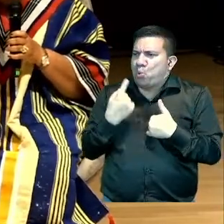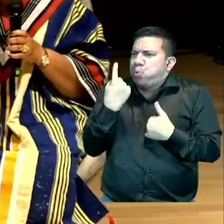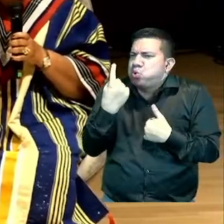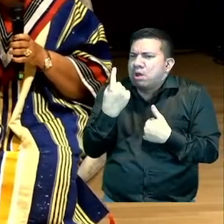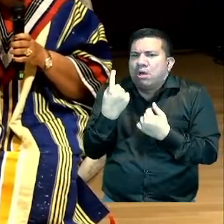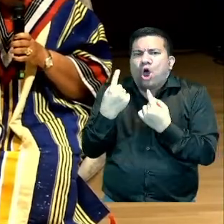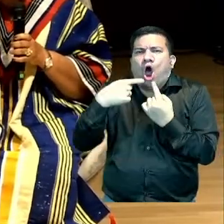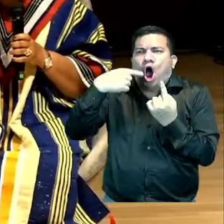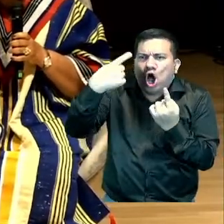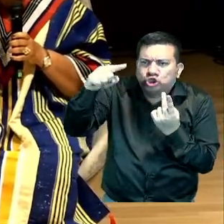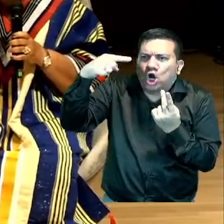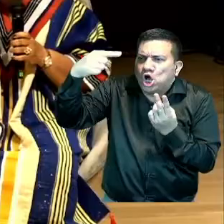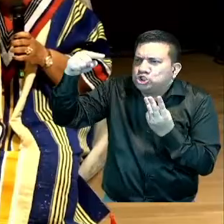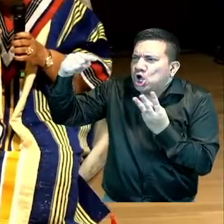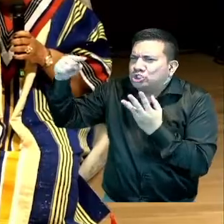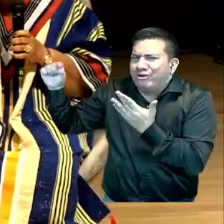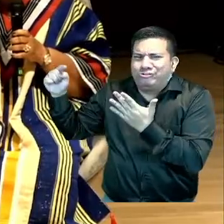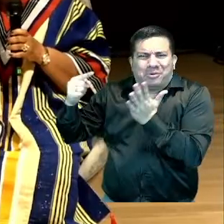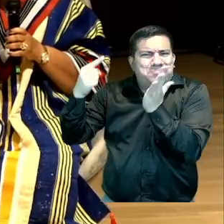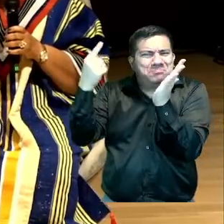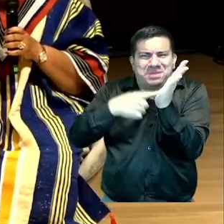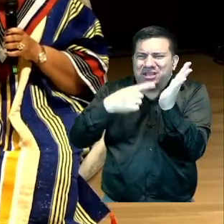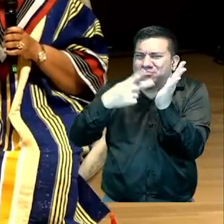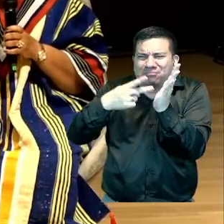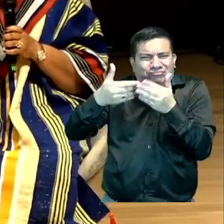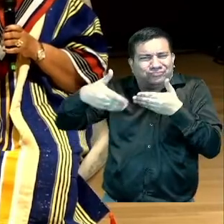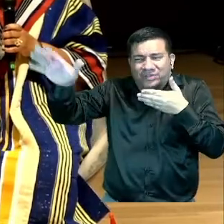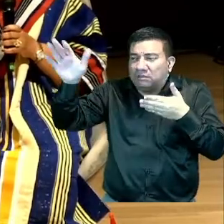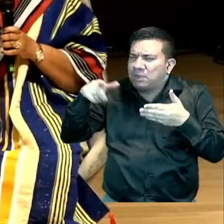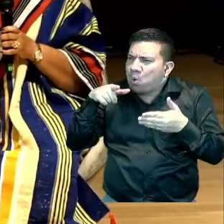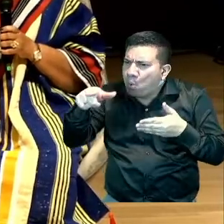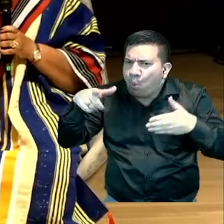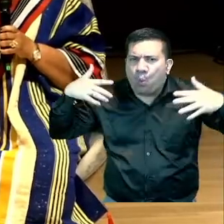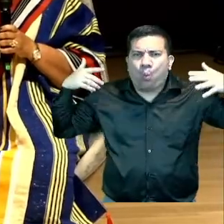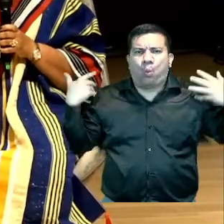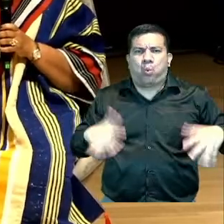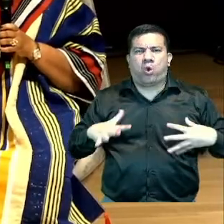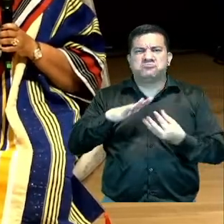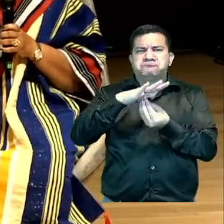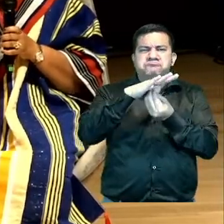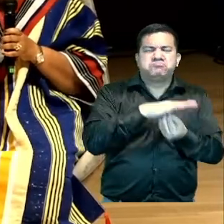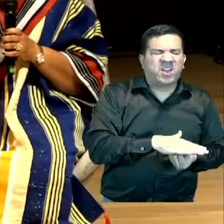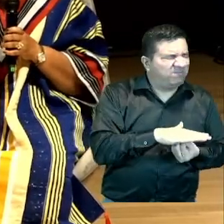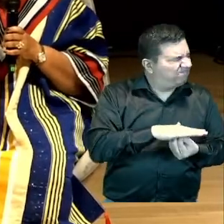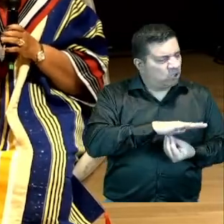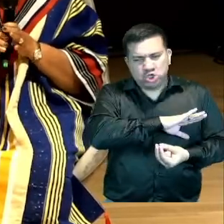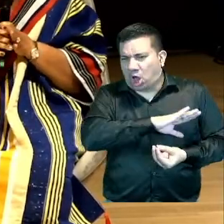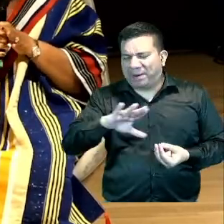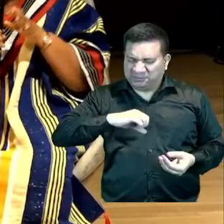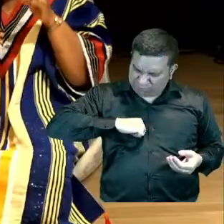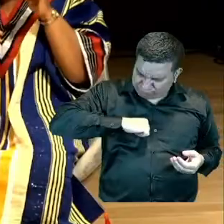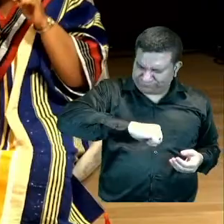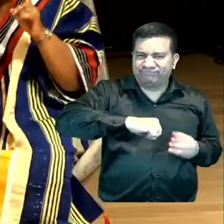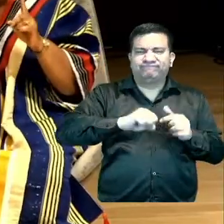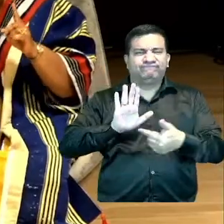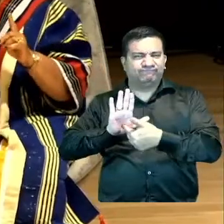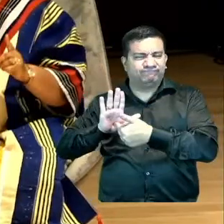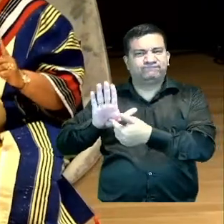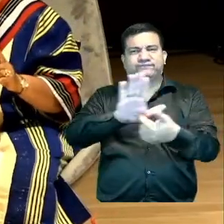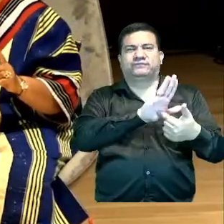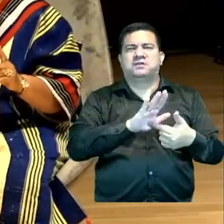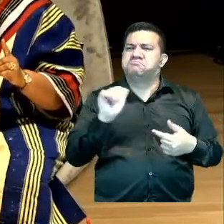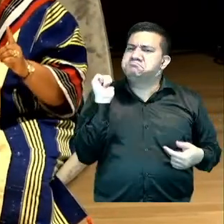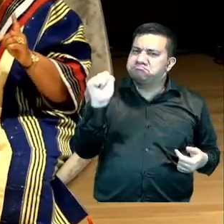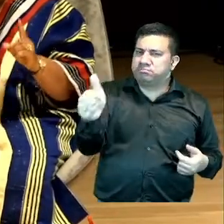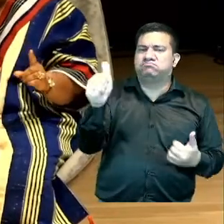and challenge systems and structures, young women who will speak for themselves, young women who will, I do not